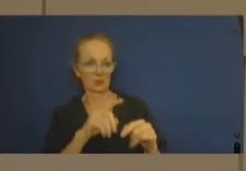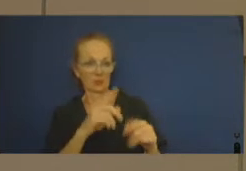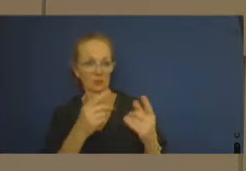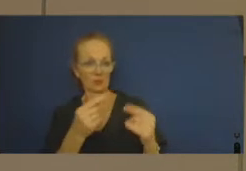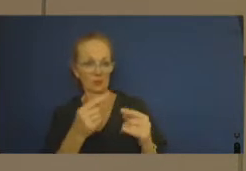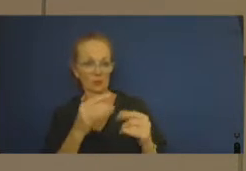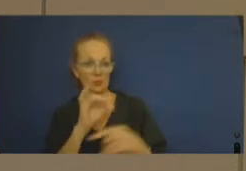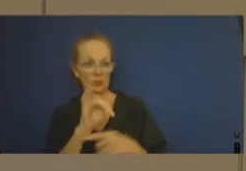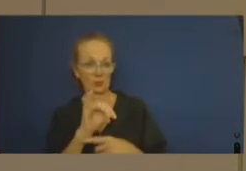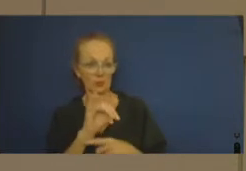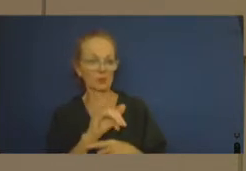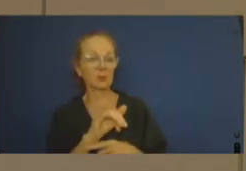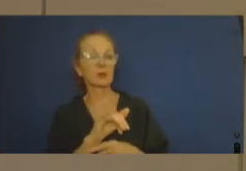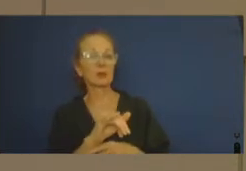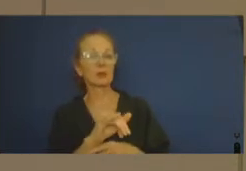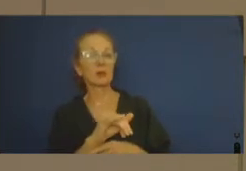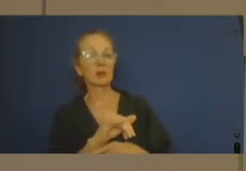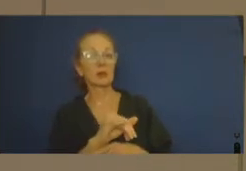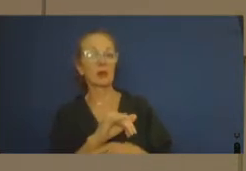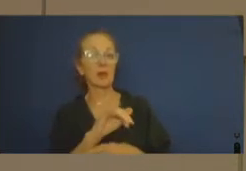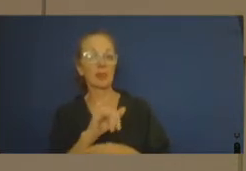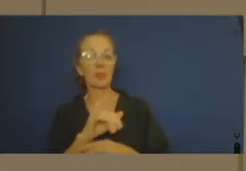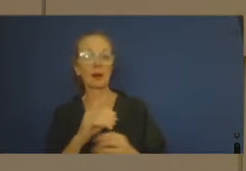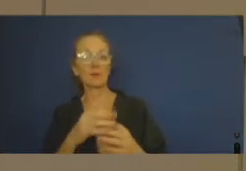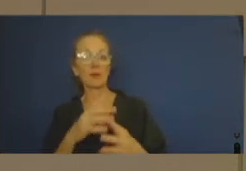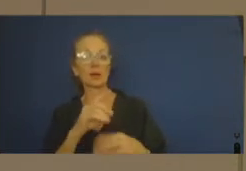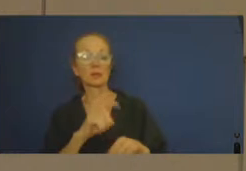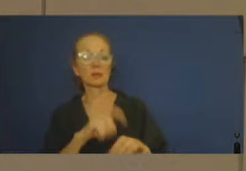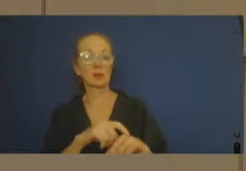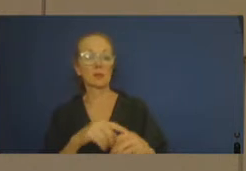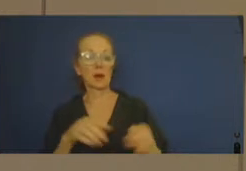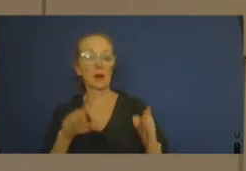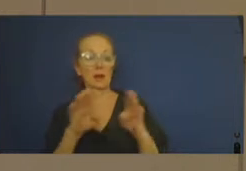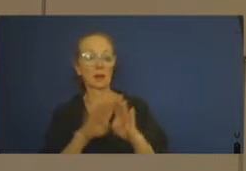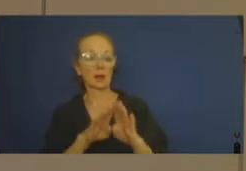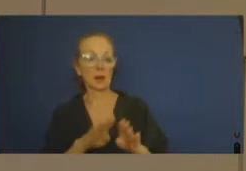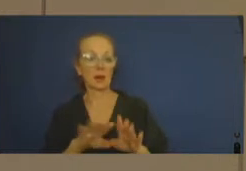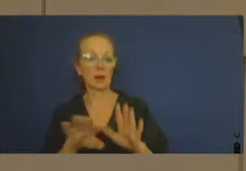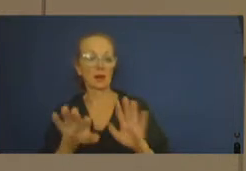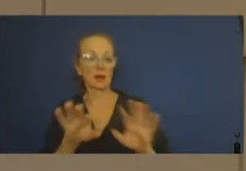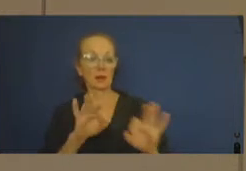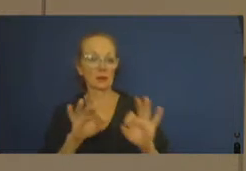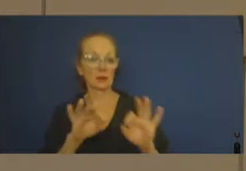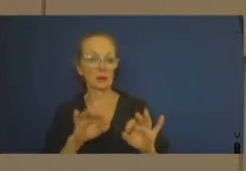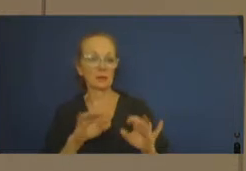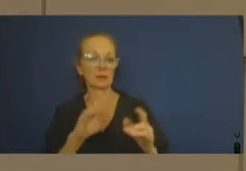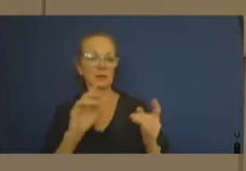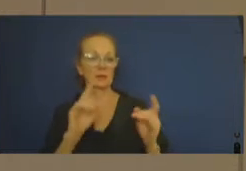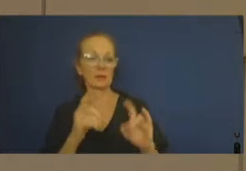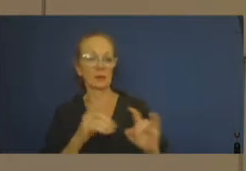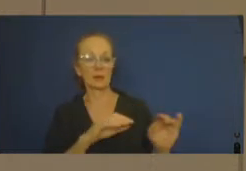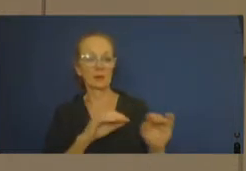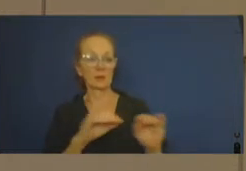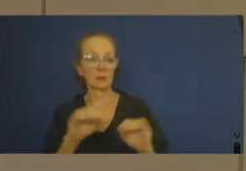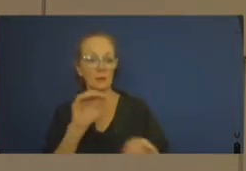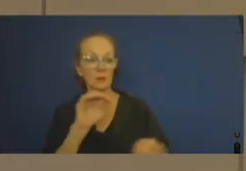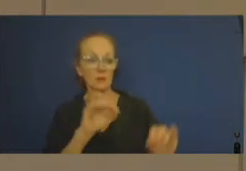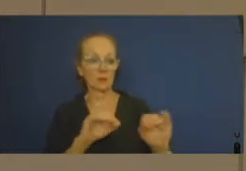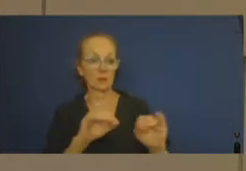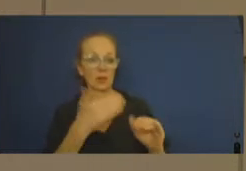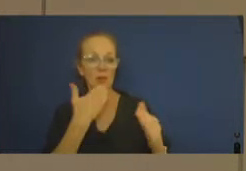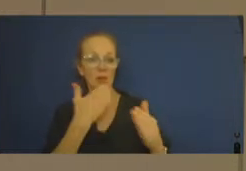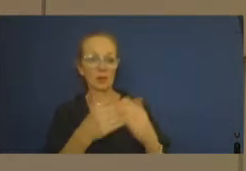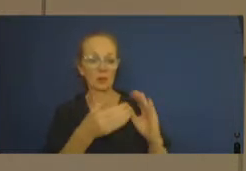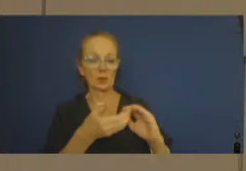And within that amount of time, we have closed, selected, remediated, relocated, and found a good partner in less